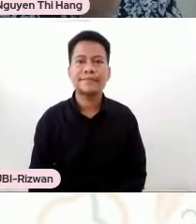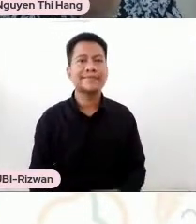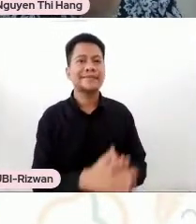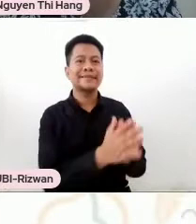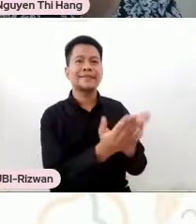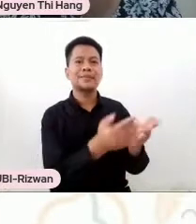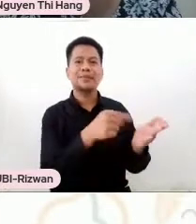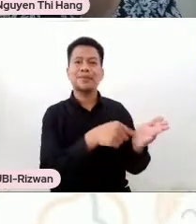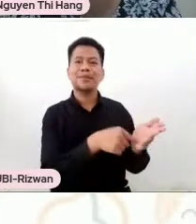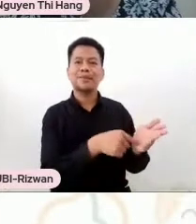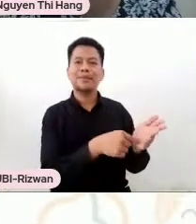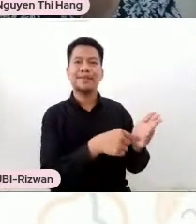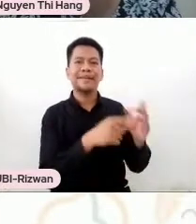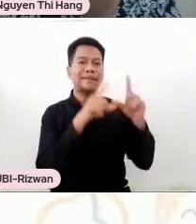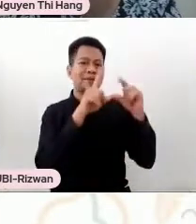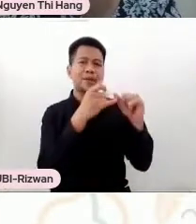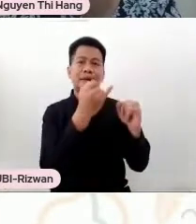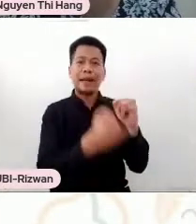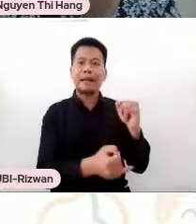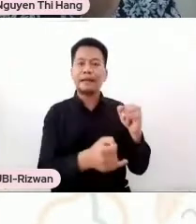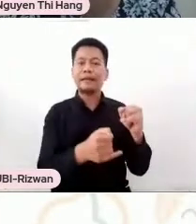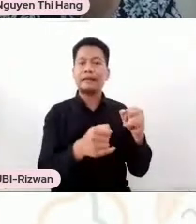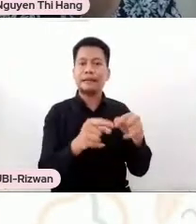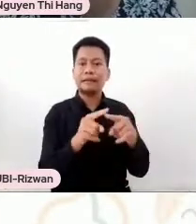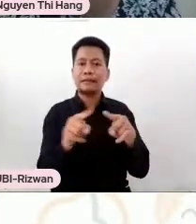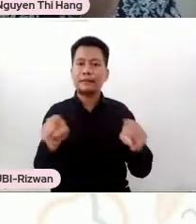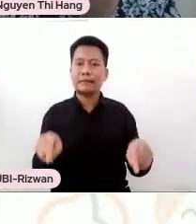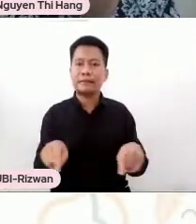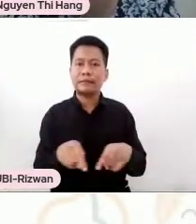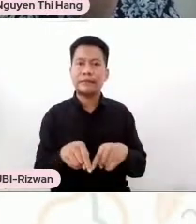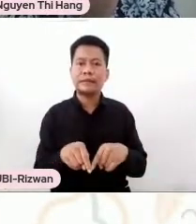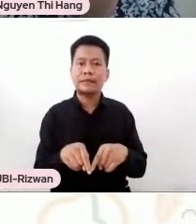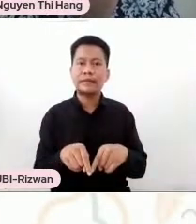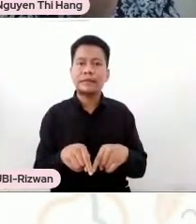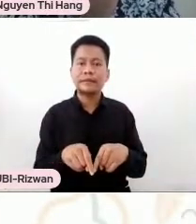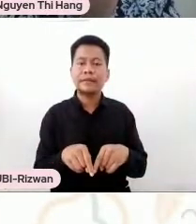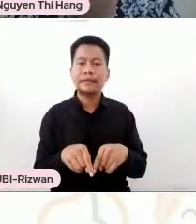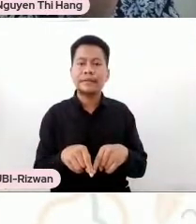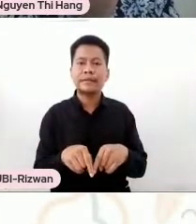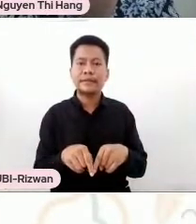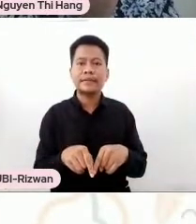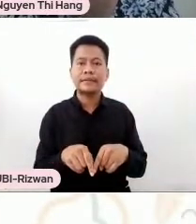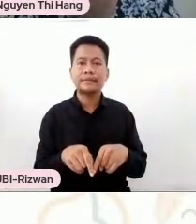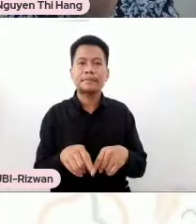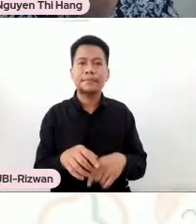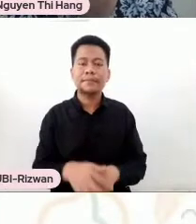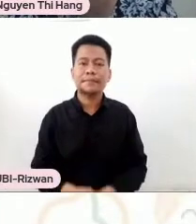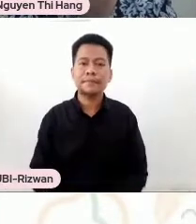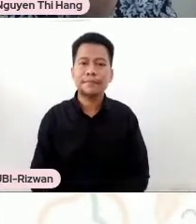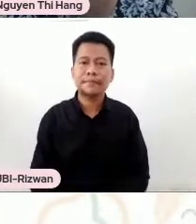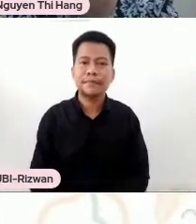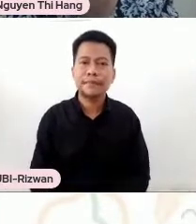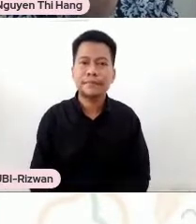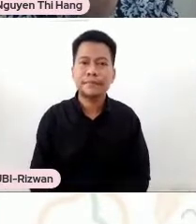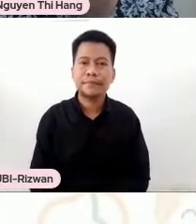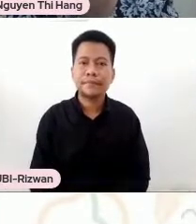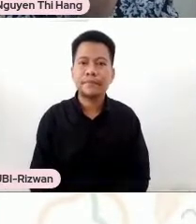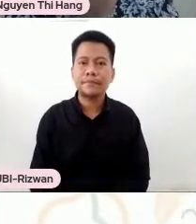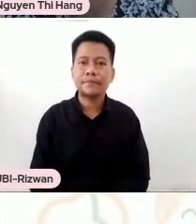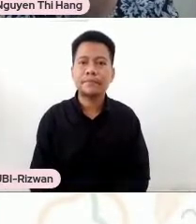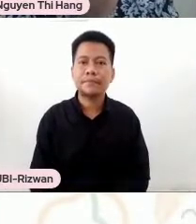We have the volunteer group to support us to make the tactile book for children